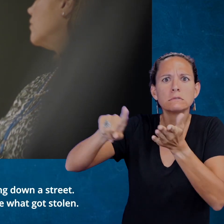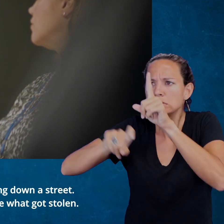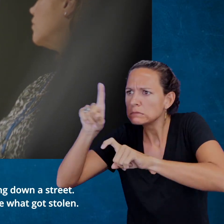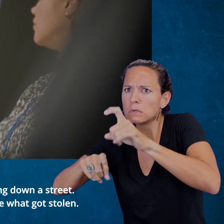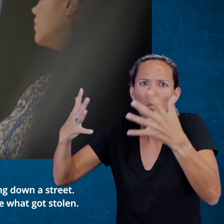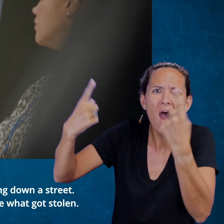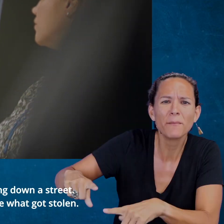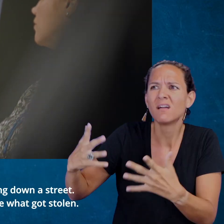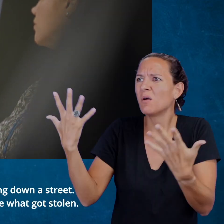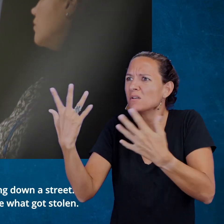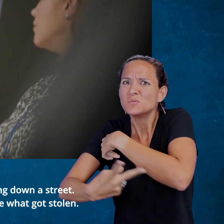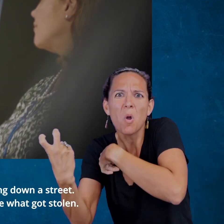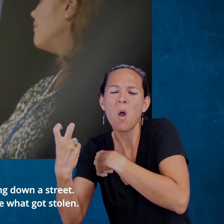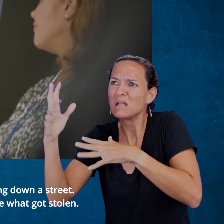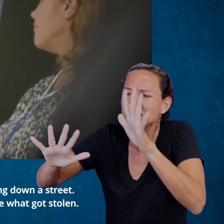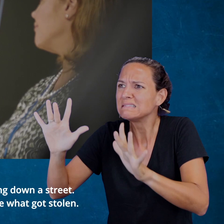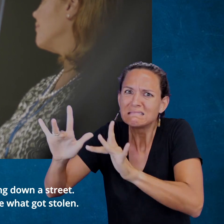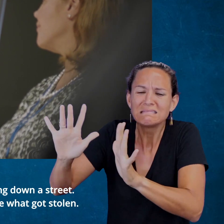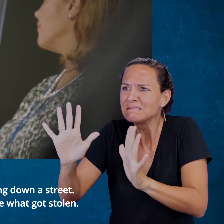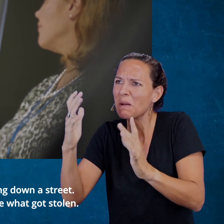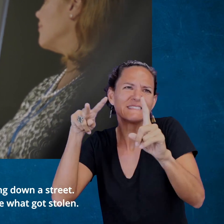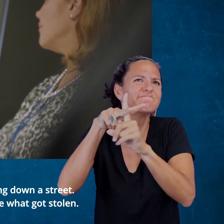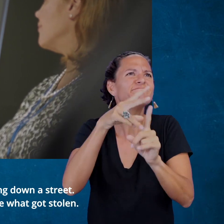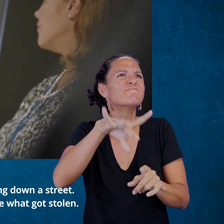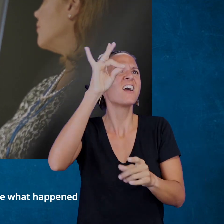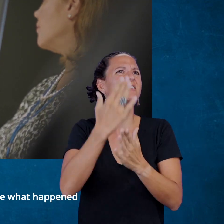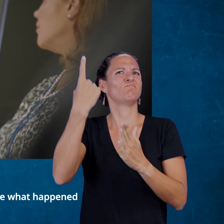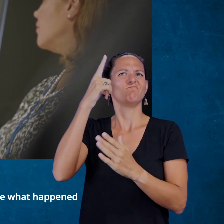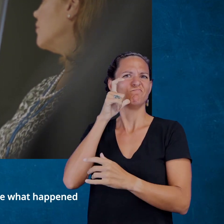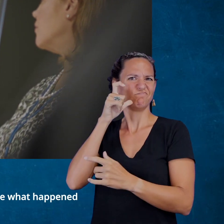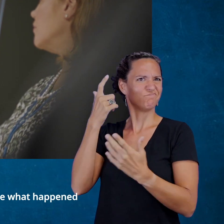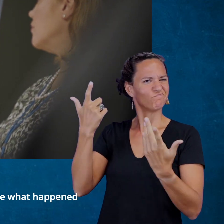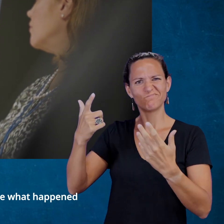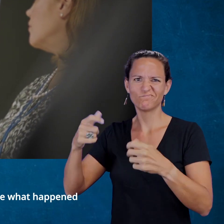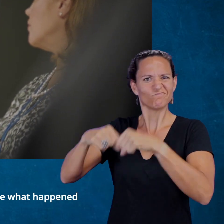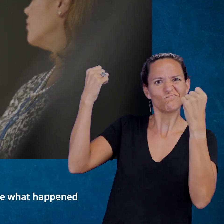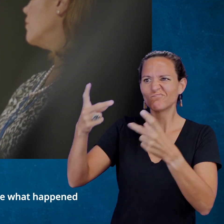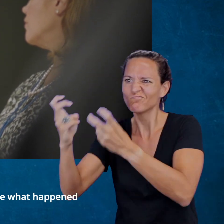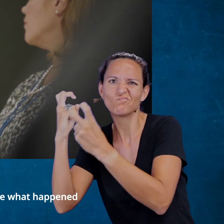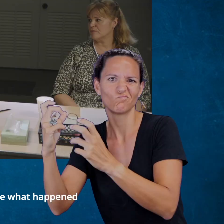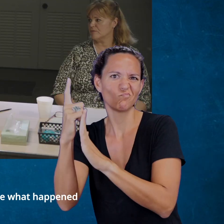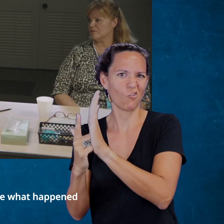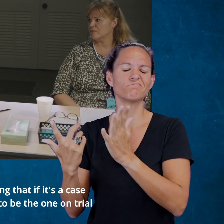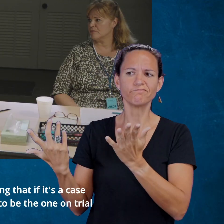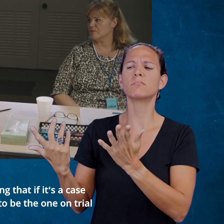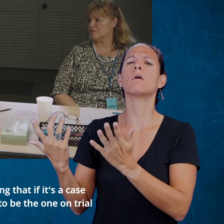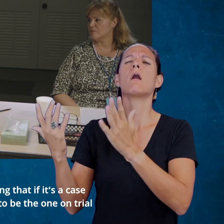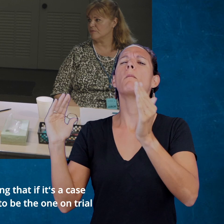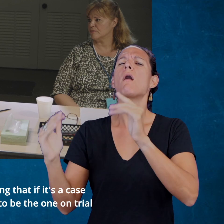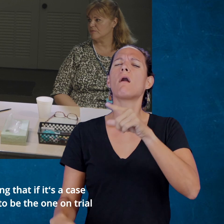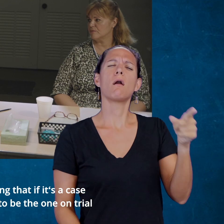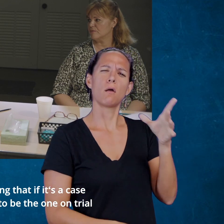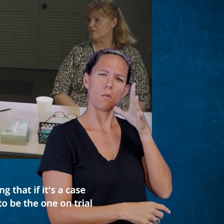was walking down a street. They're asking me what got stolen. They're asking me what happened. And I think it's